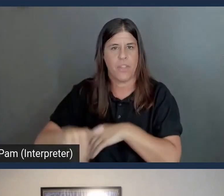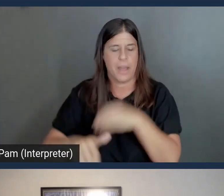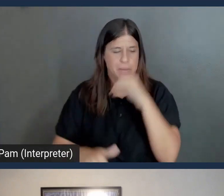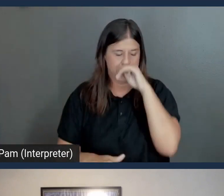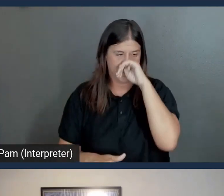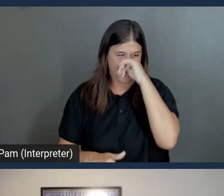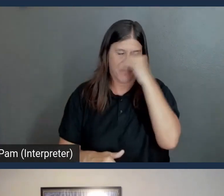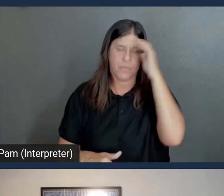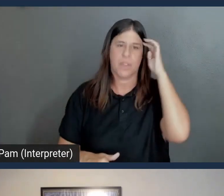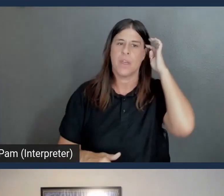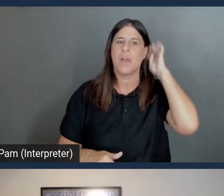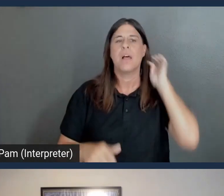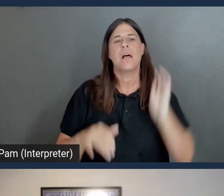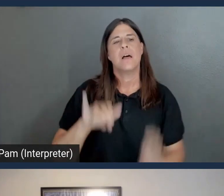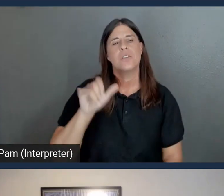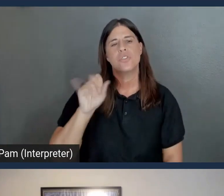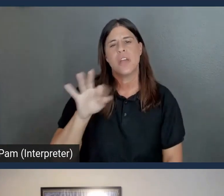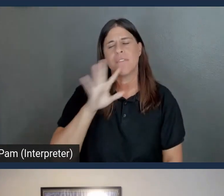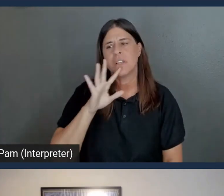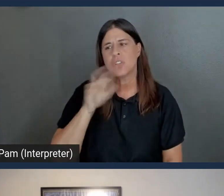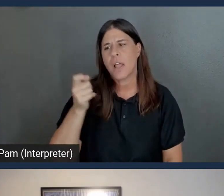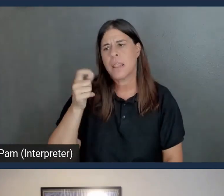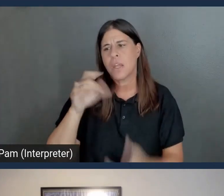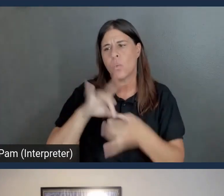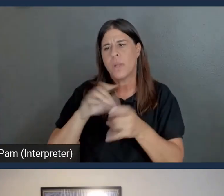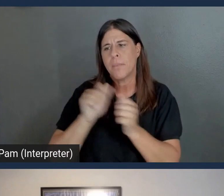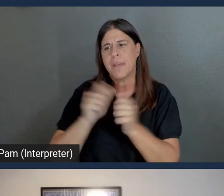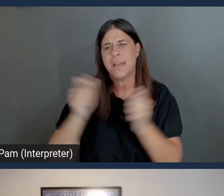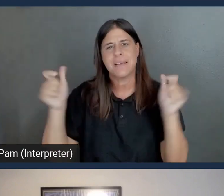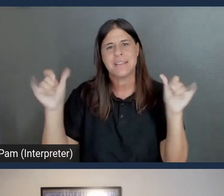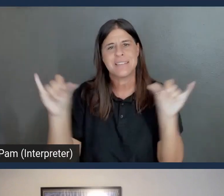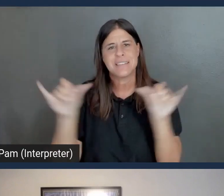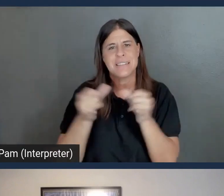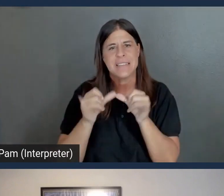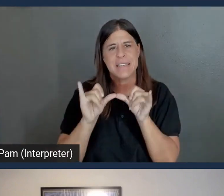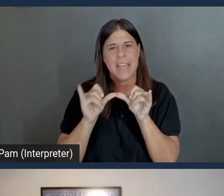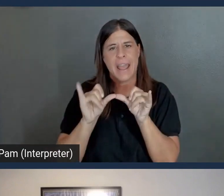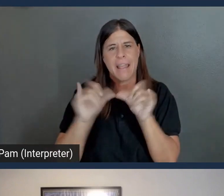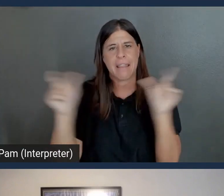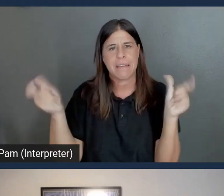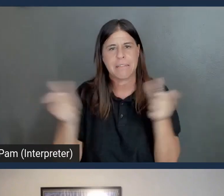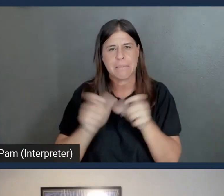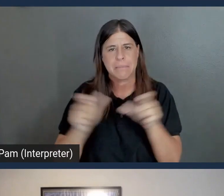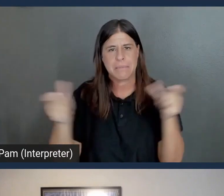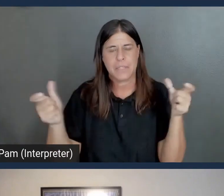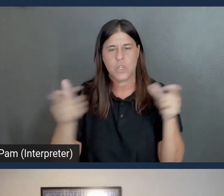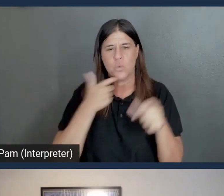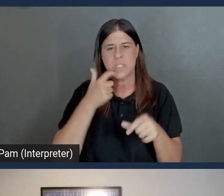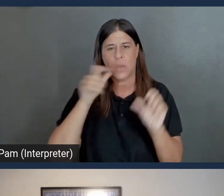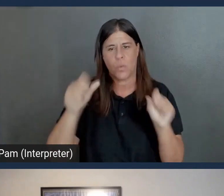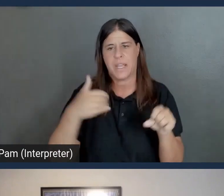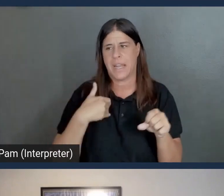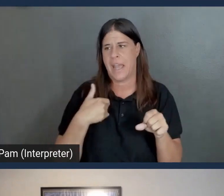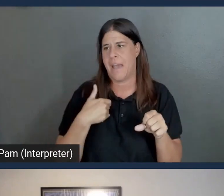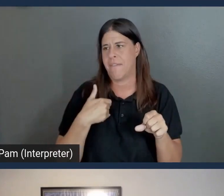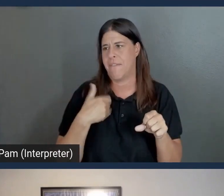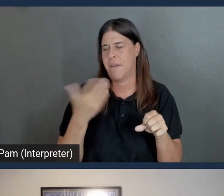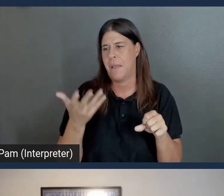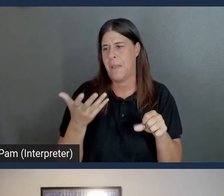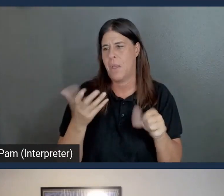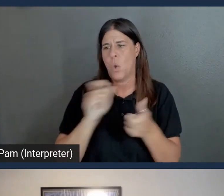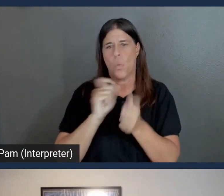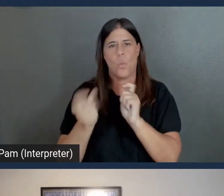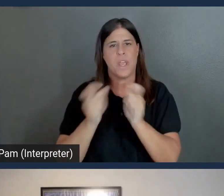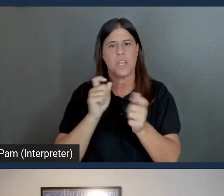So let's talk a little bit about scaling and scalability. You talked about the fact that we can change the